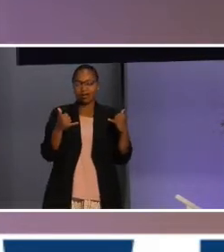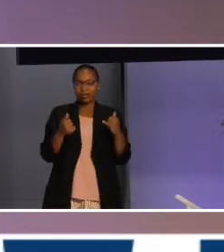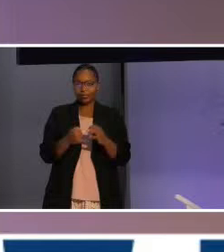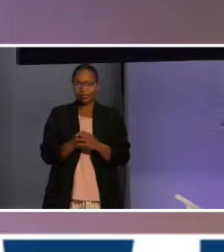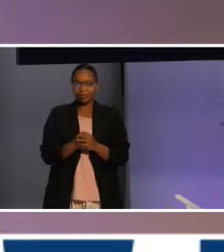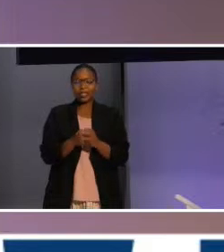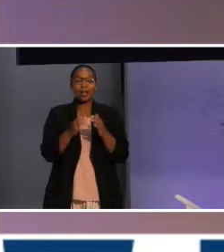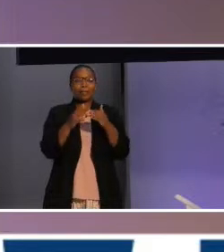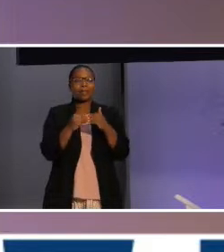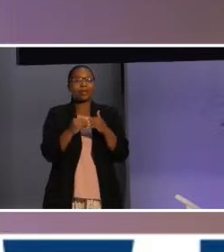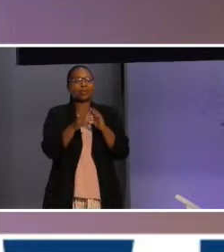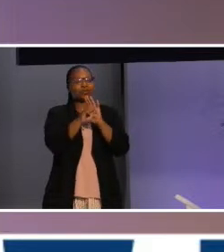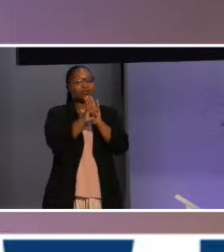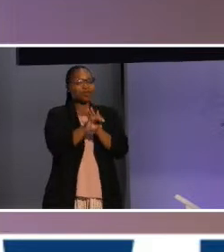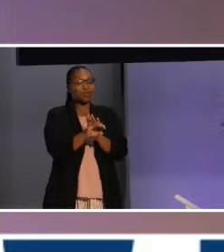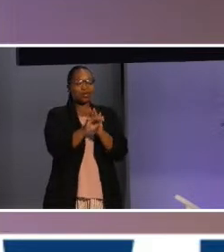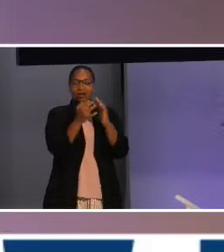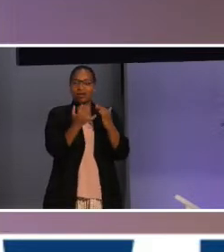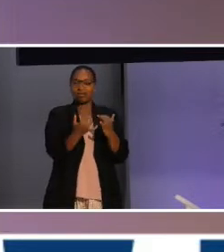of the media,